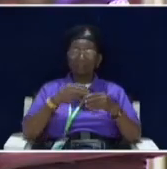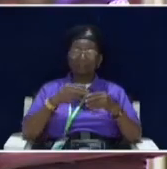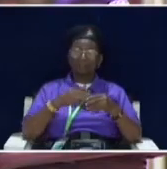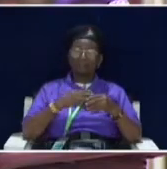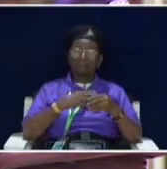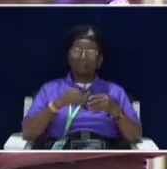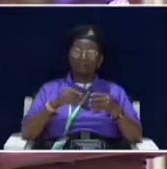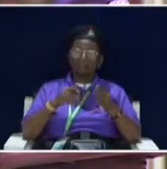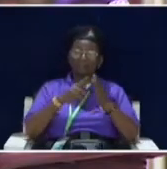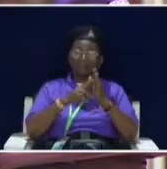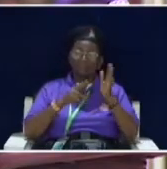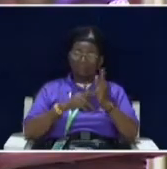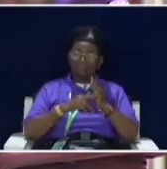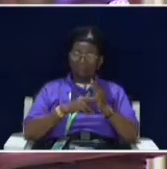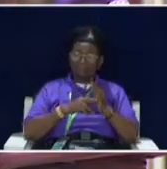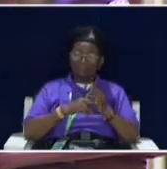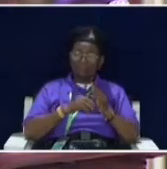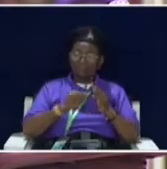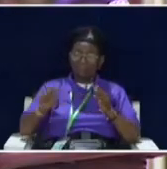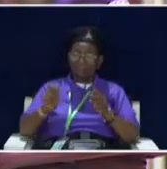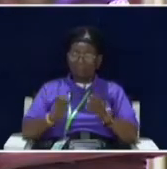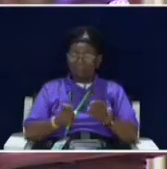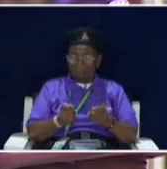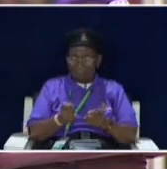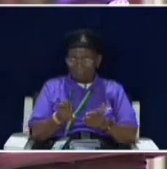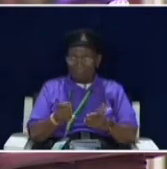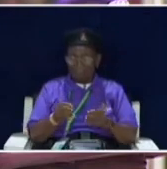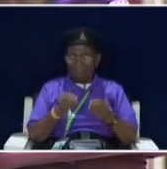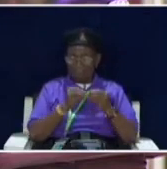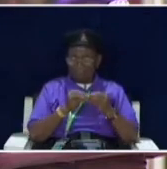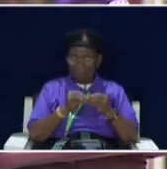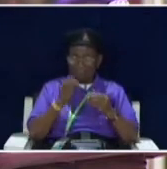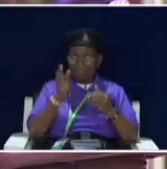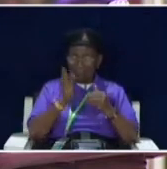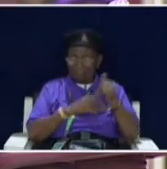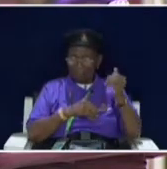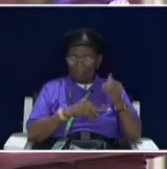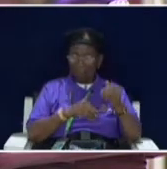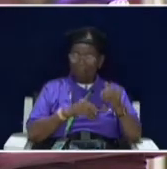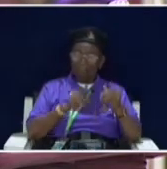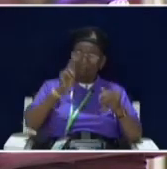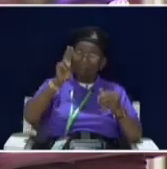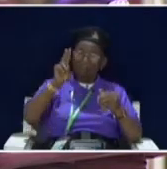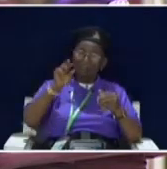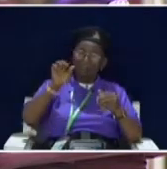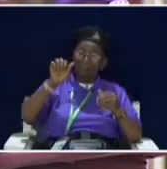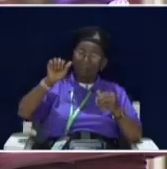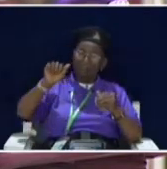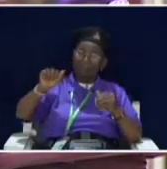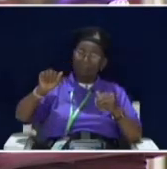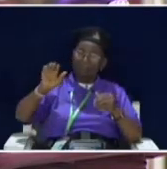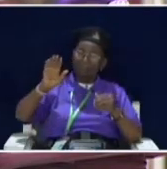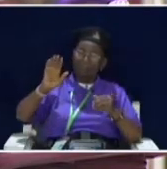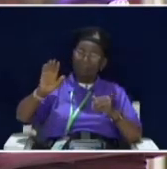bought a little more than 2 acres, hectares